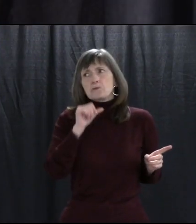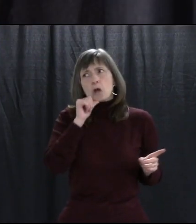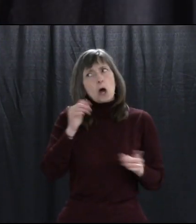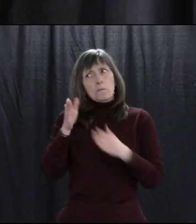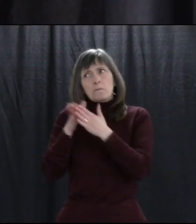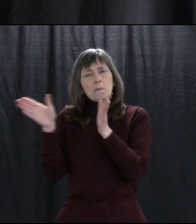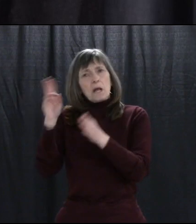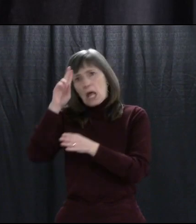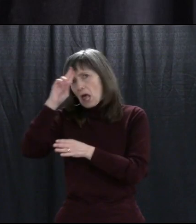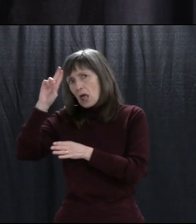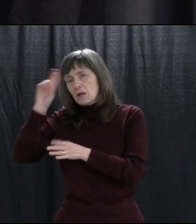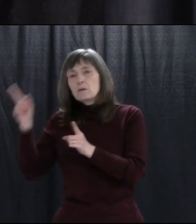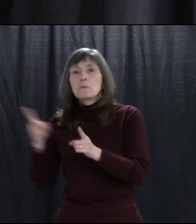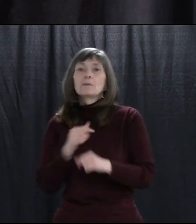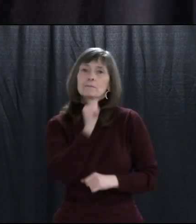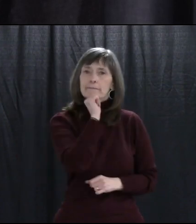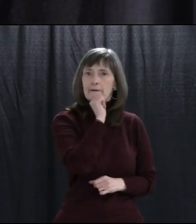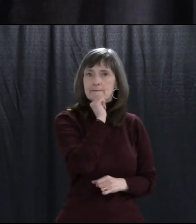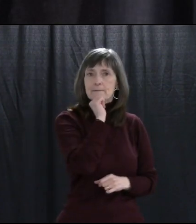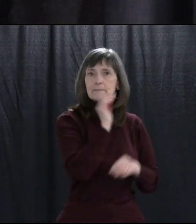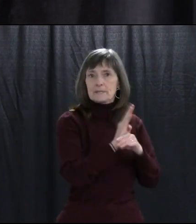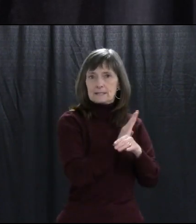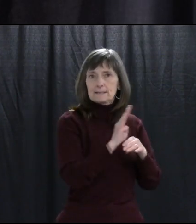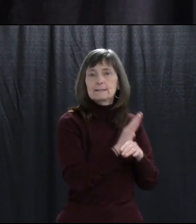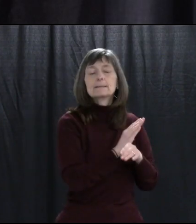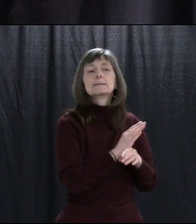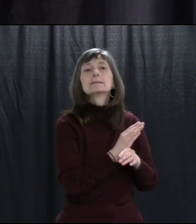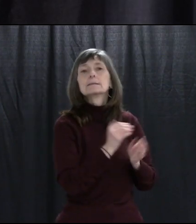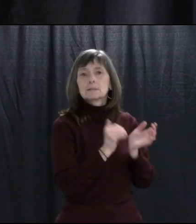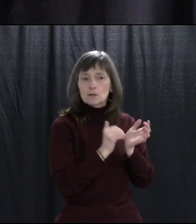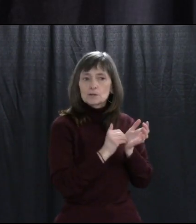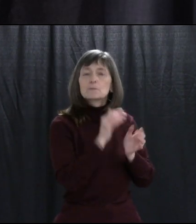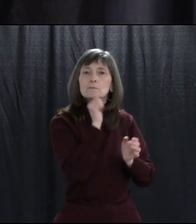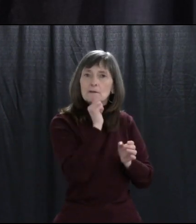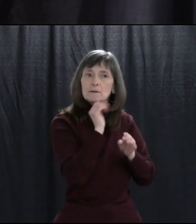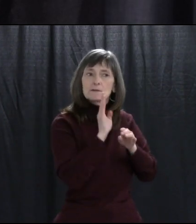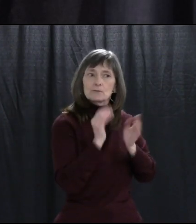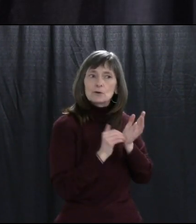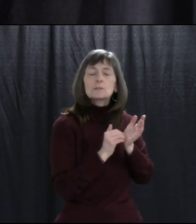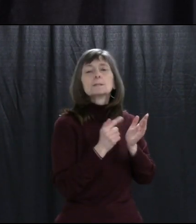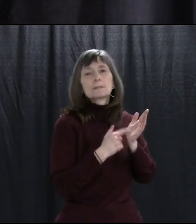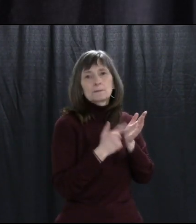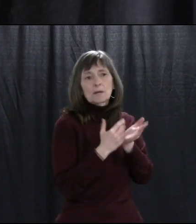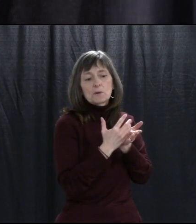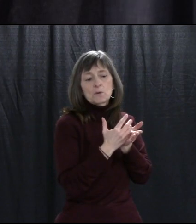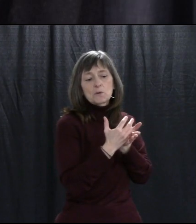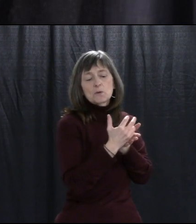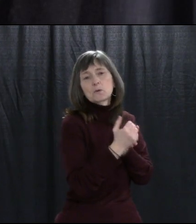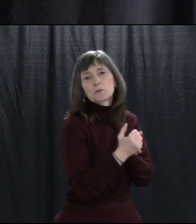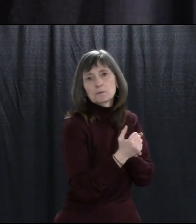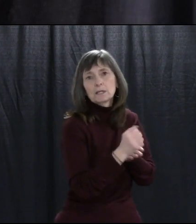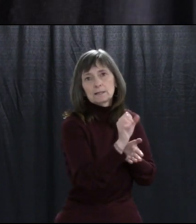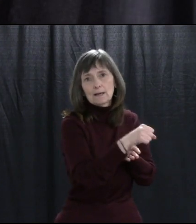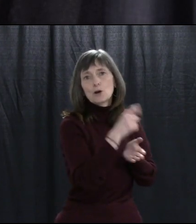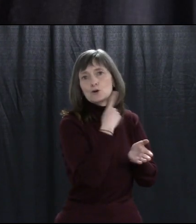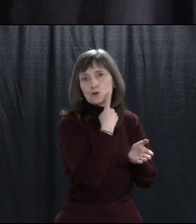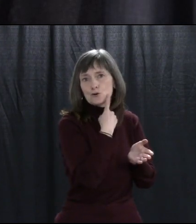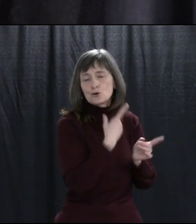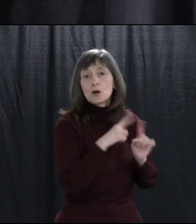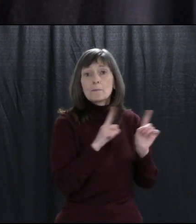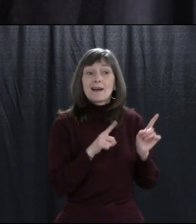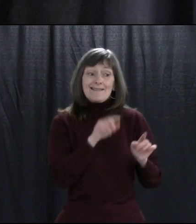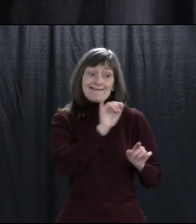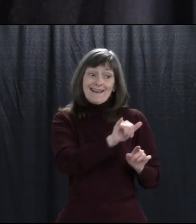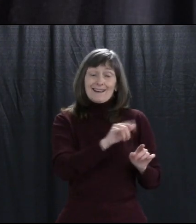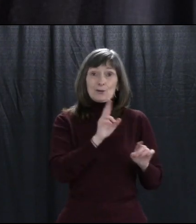who have traditionally been responsible for their own supplies as standalone. Having said that, the use of N95 masks in